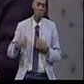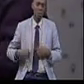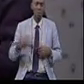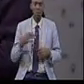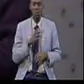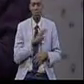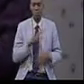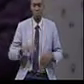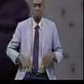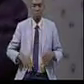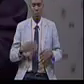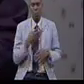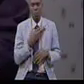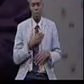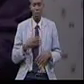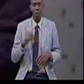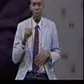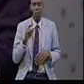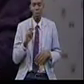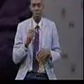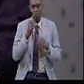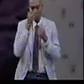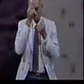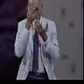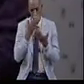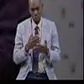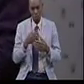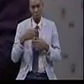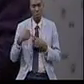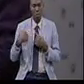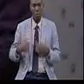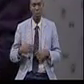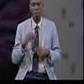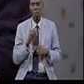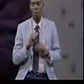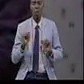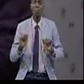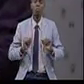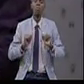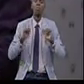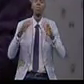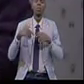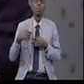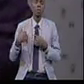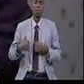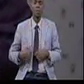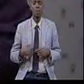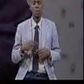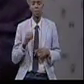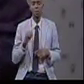An obedient heart, a submissive heart, heart of flesh,